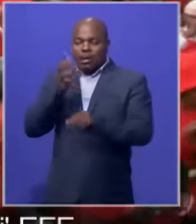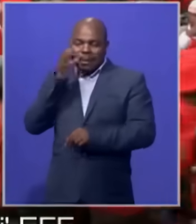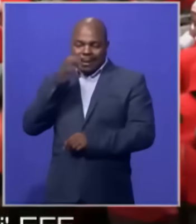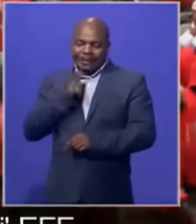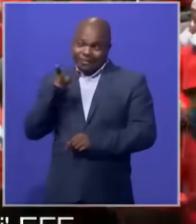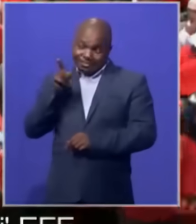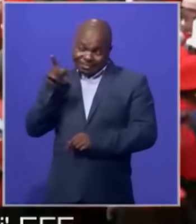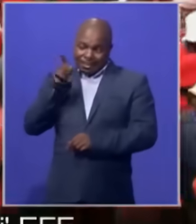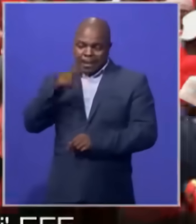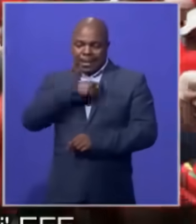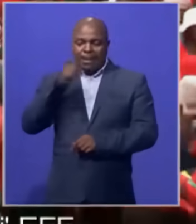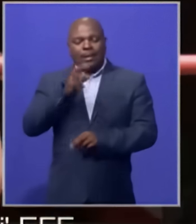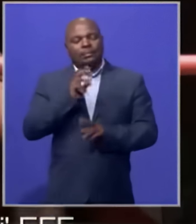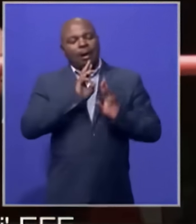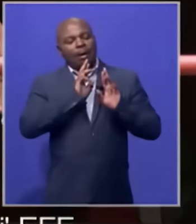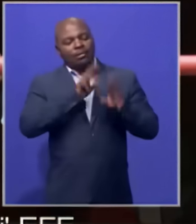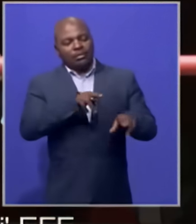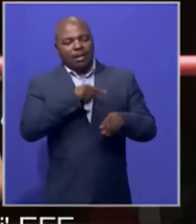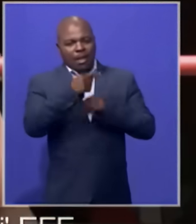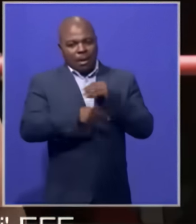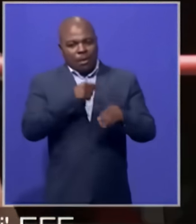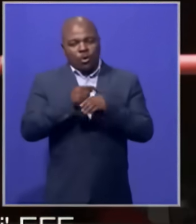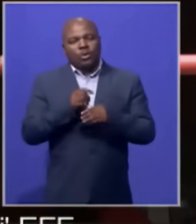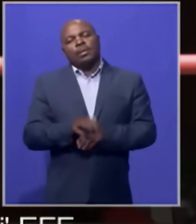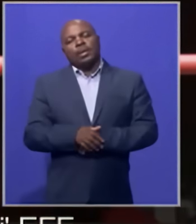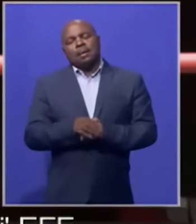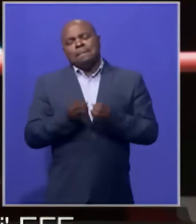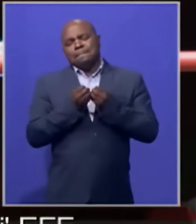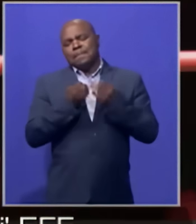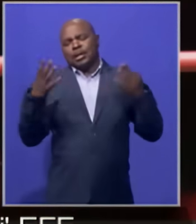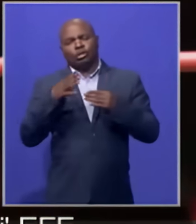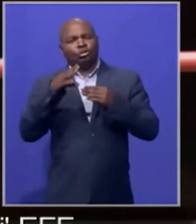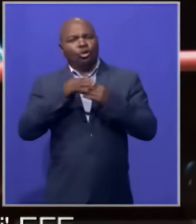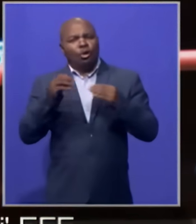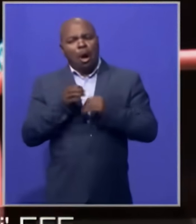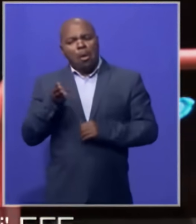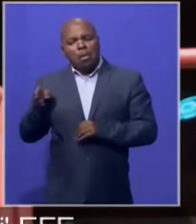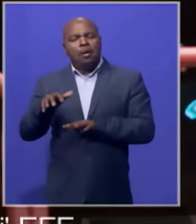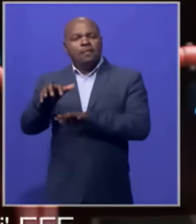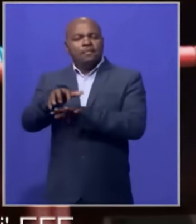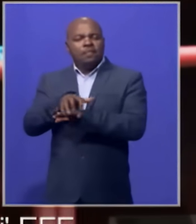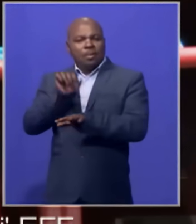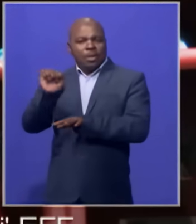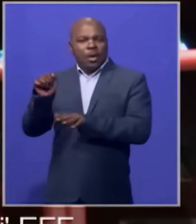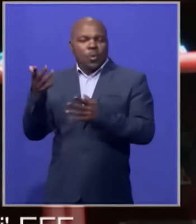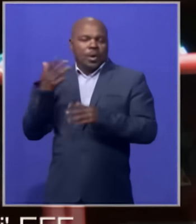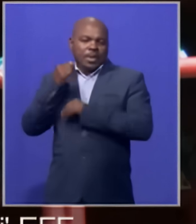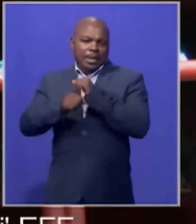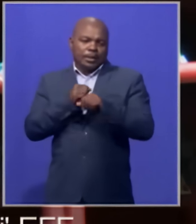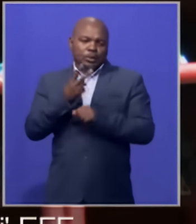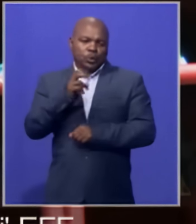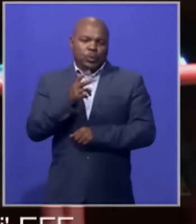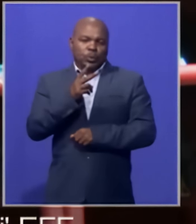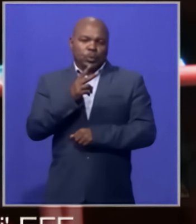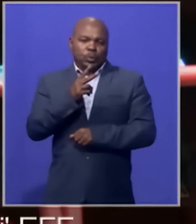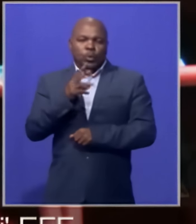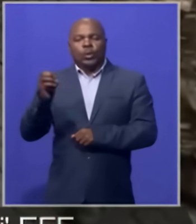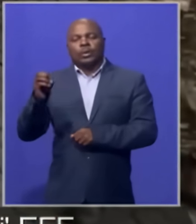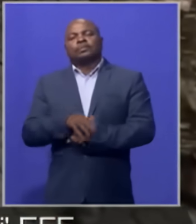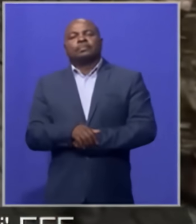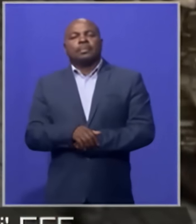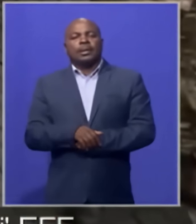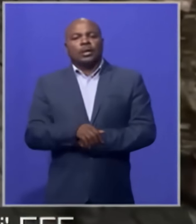le seripa sa dibilione sa $, seo se hweditšwego polaseng ya gagwe ka ngwaga wa 2020. Malema o ikanne go